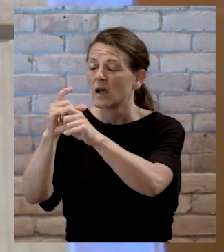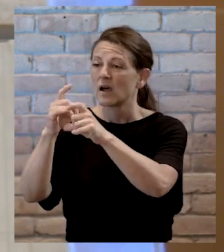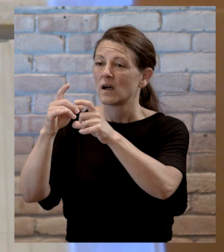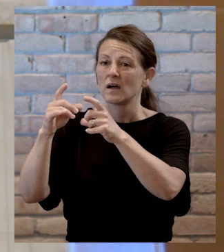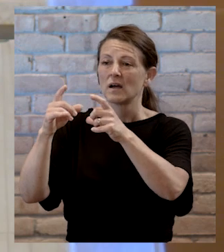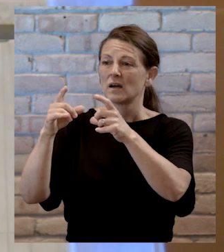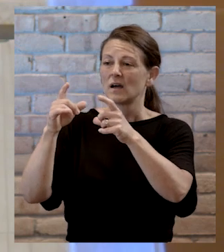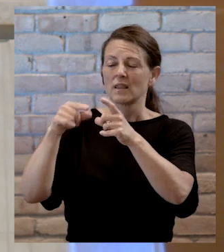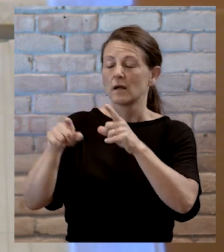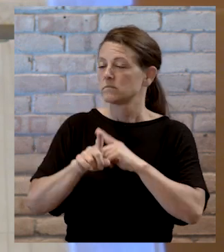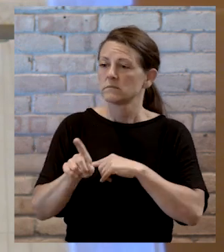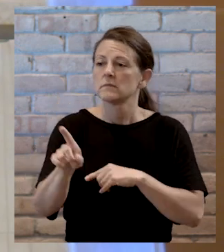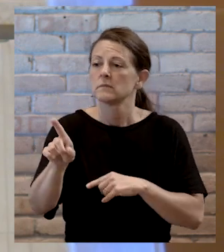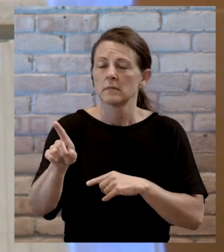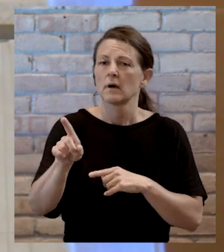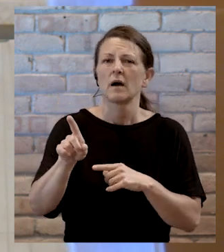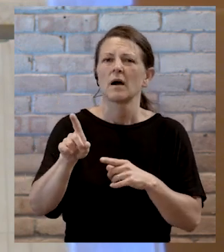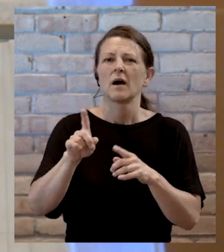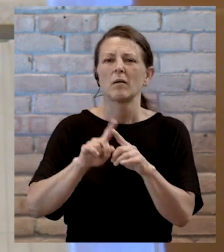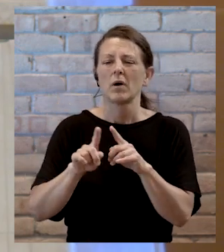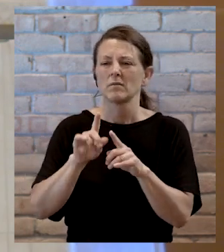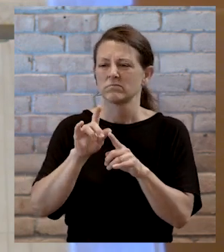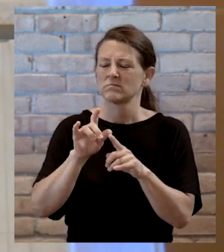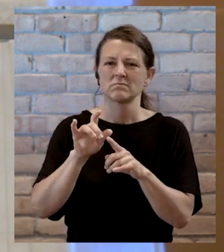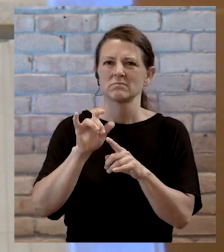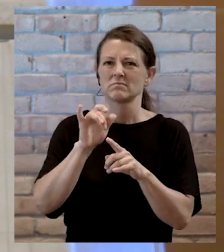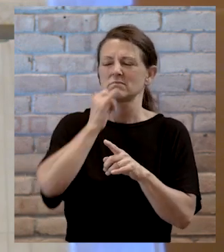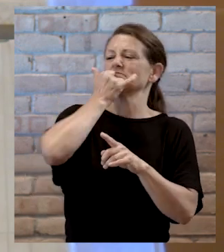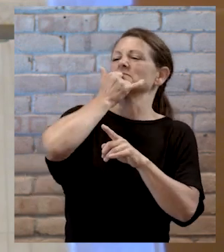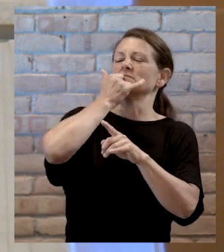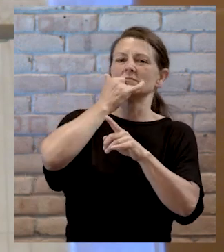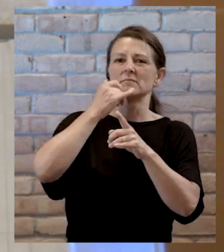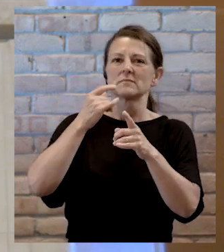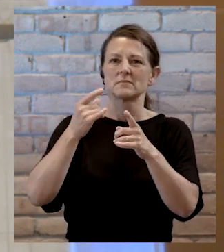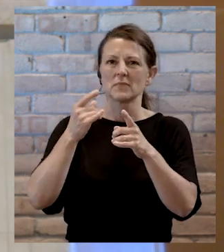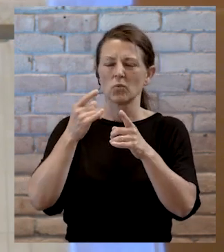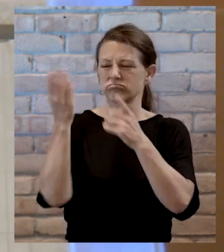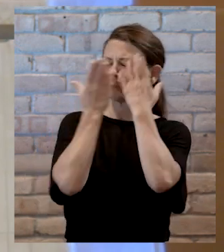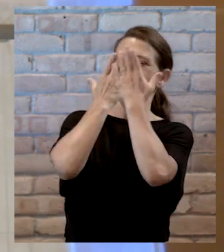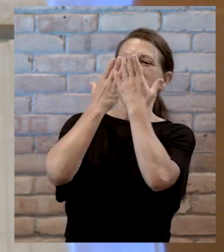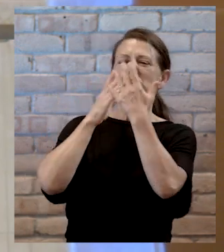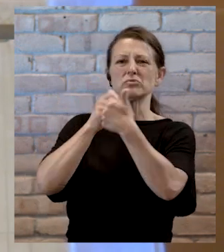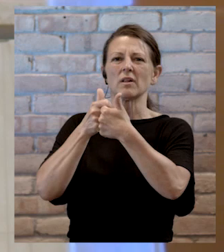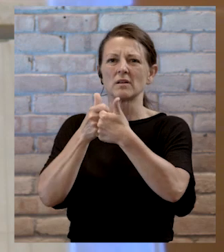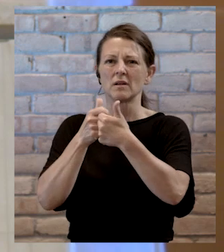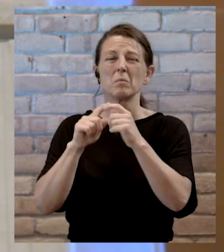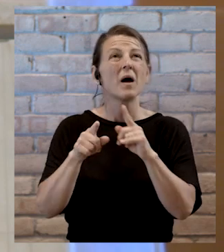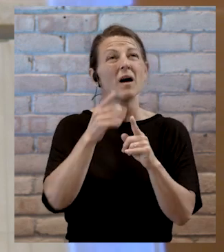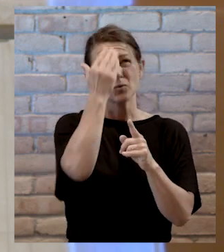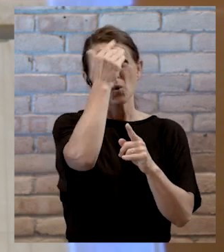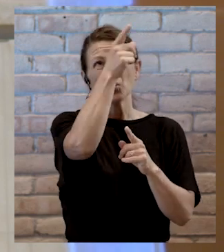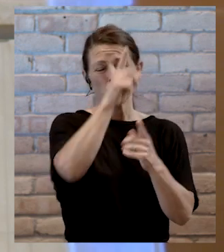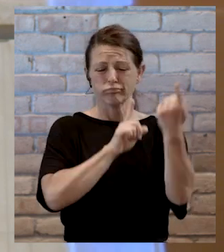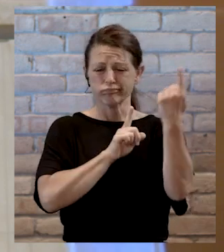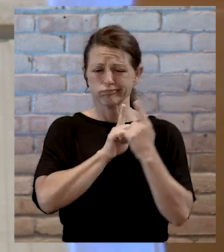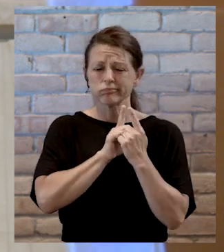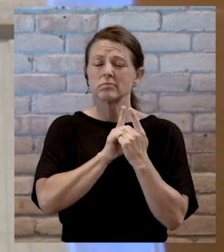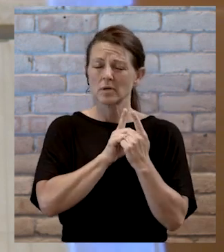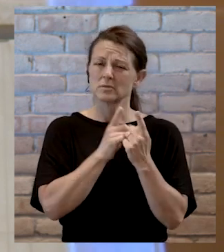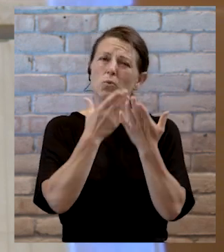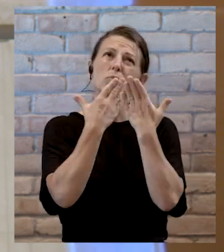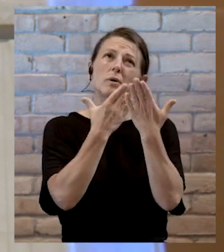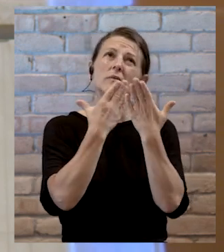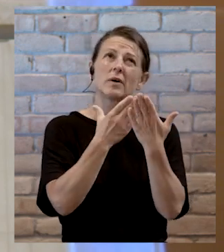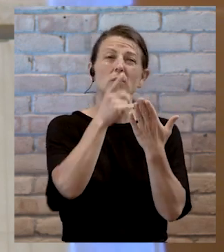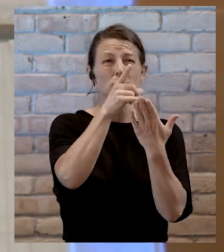us despair. And yet with you walking by our side, there's always hope. We're so grateful not only for your presence, but